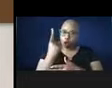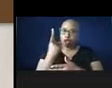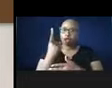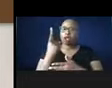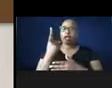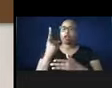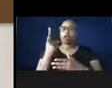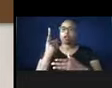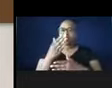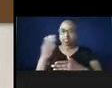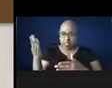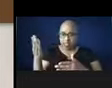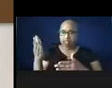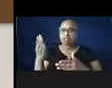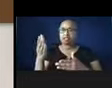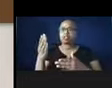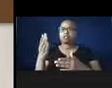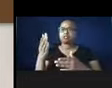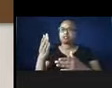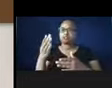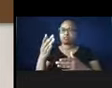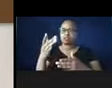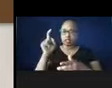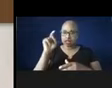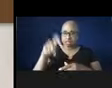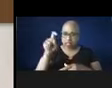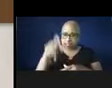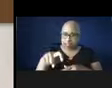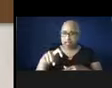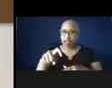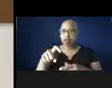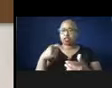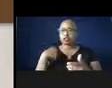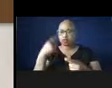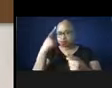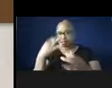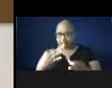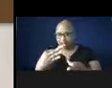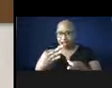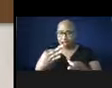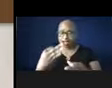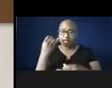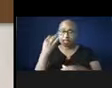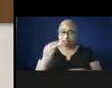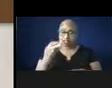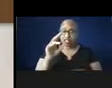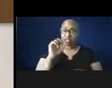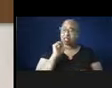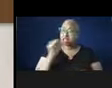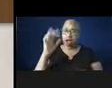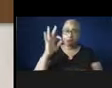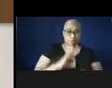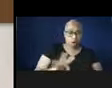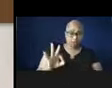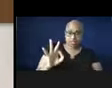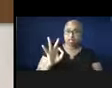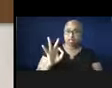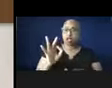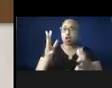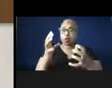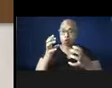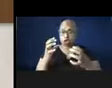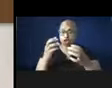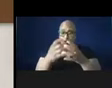opportunities to determine whether or not the nonprofit partner in Montgomery County wanted to expand this assigned space